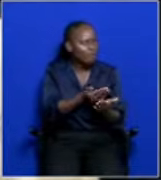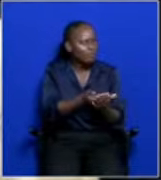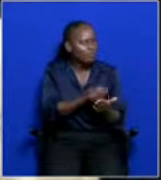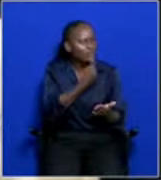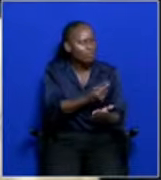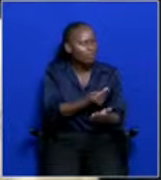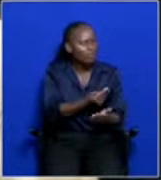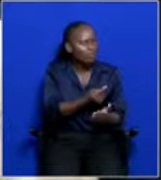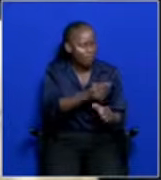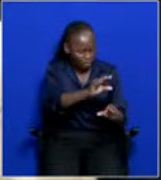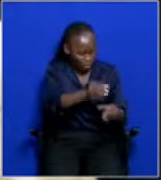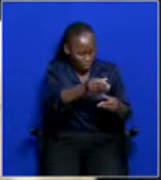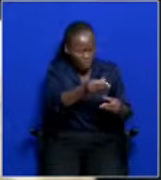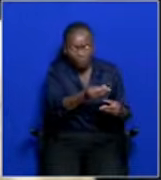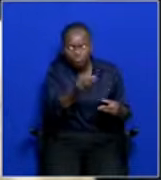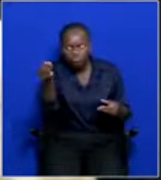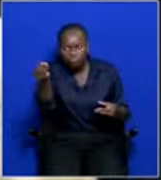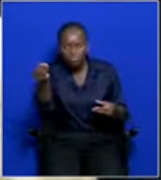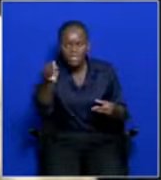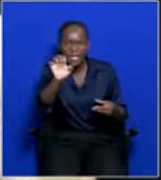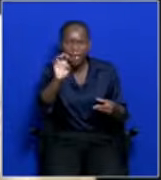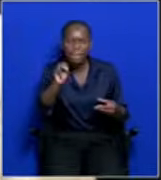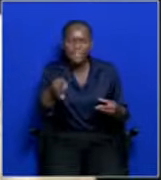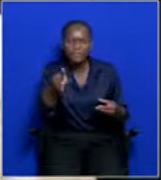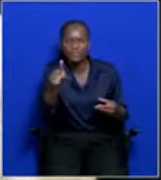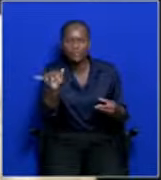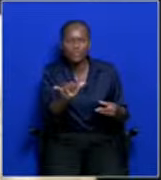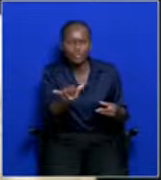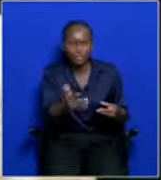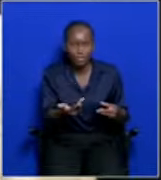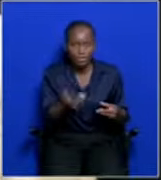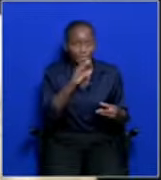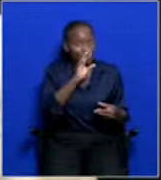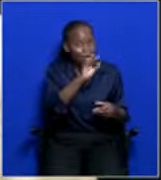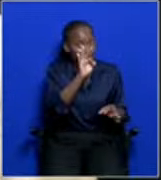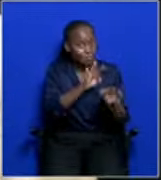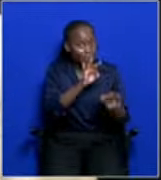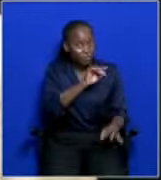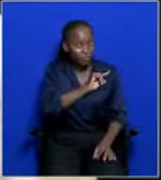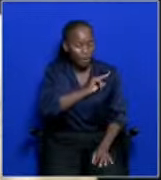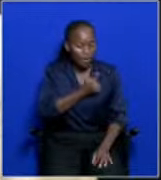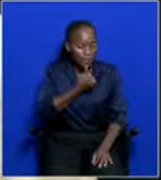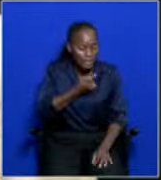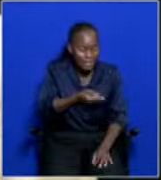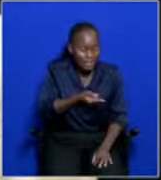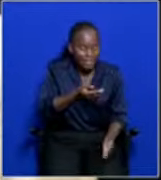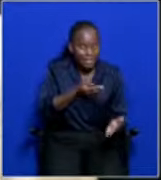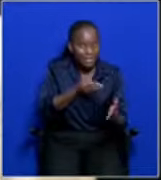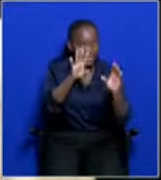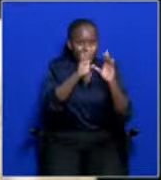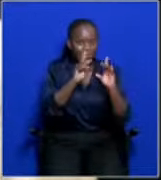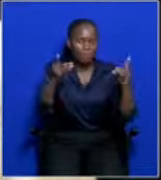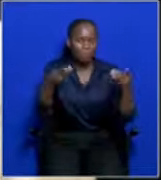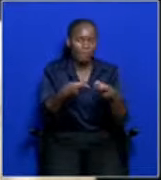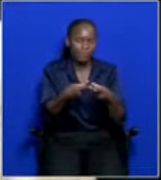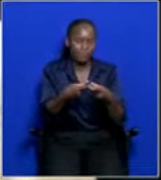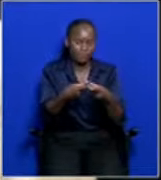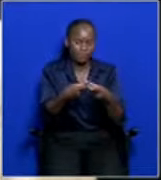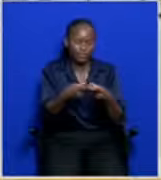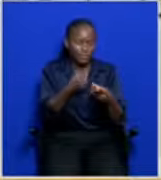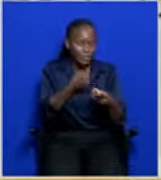I ask because you say here that departmental action,